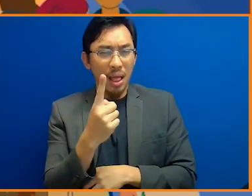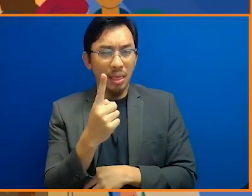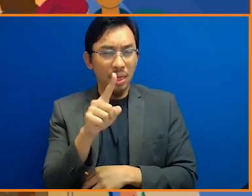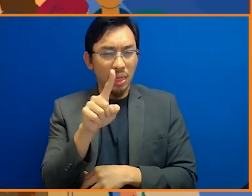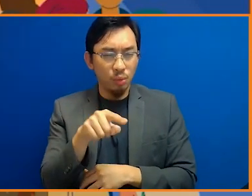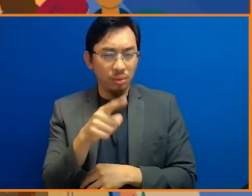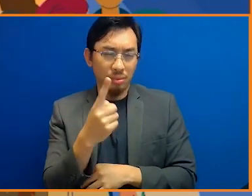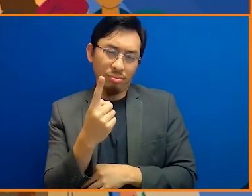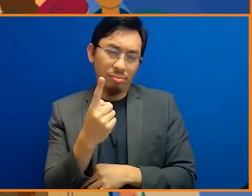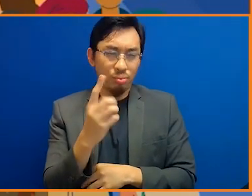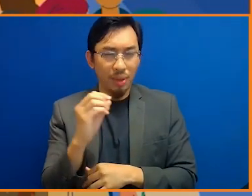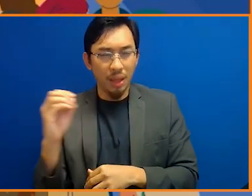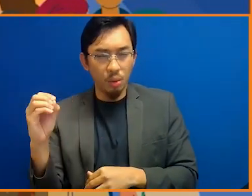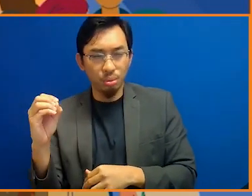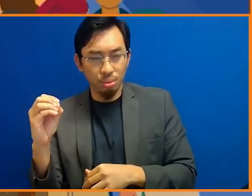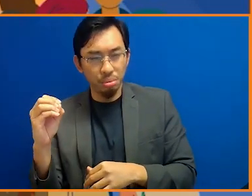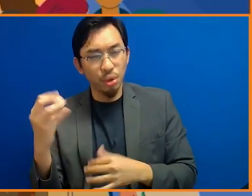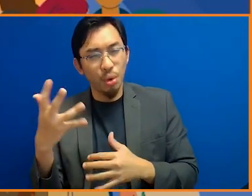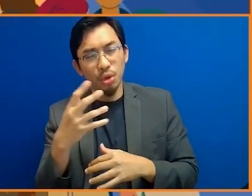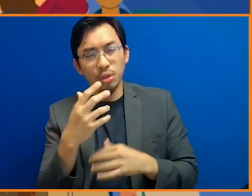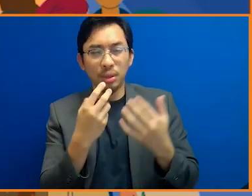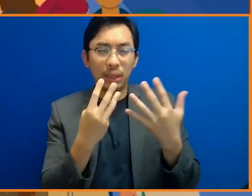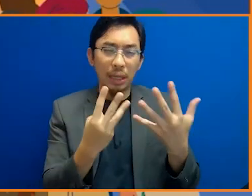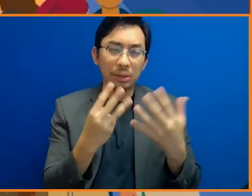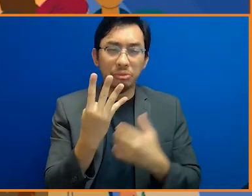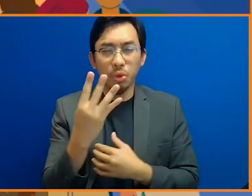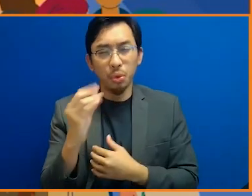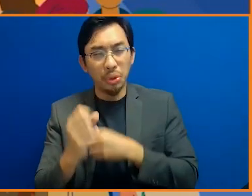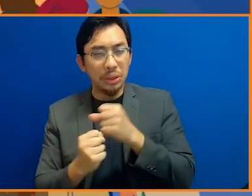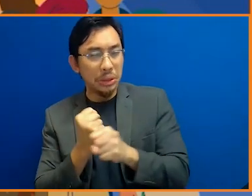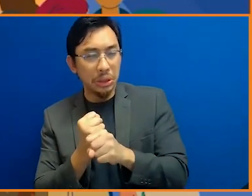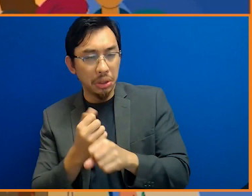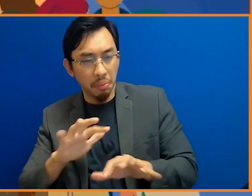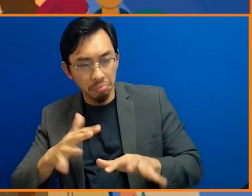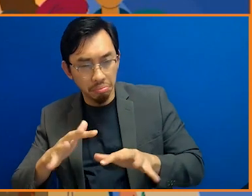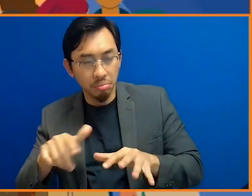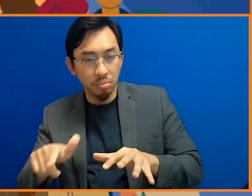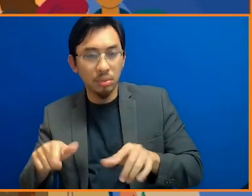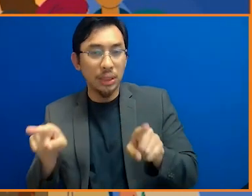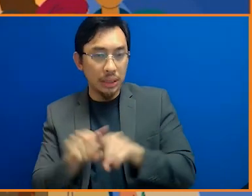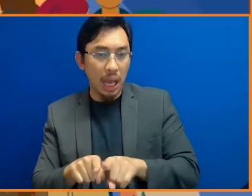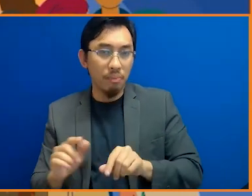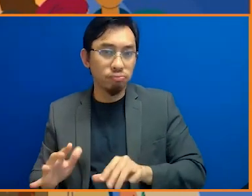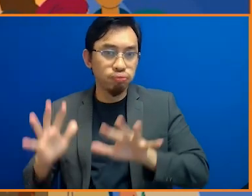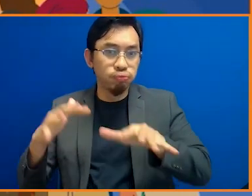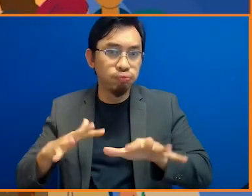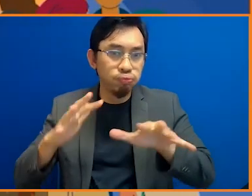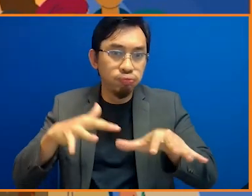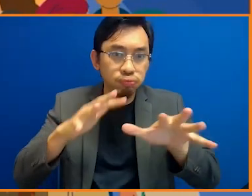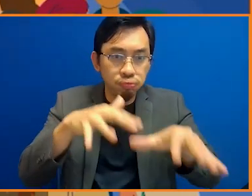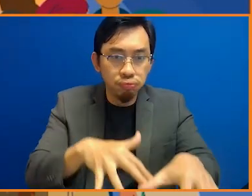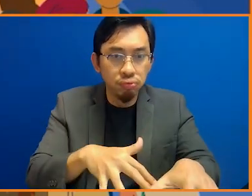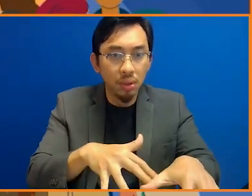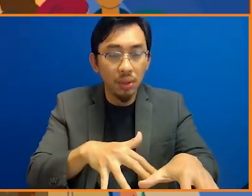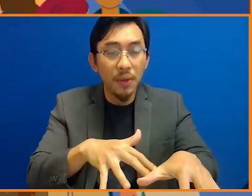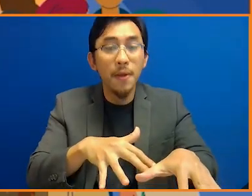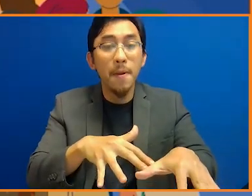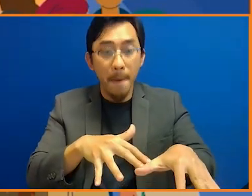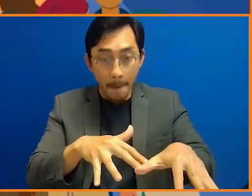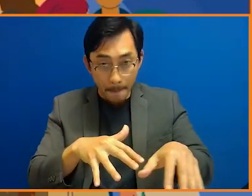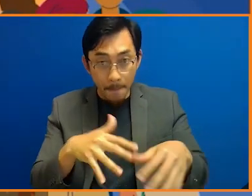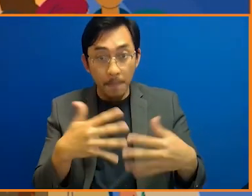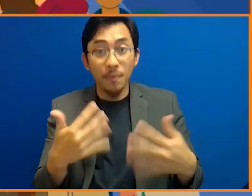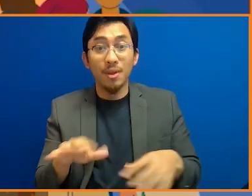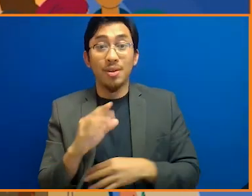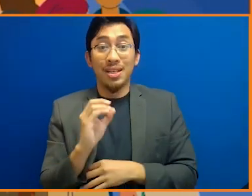well, almost 1,000 years to 800 and 400 years, respectively. So that means at the